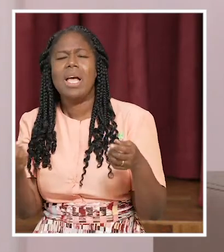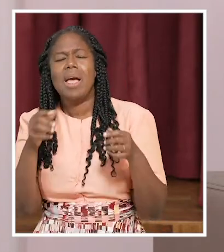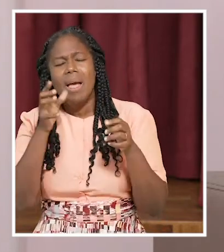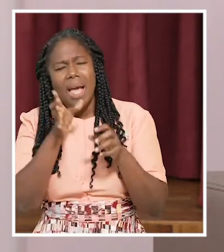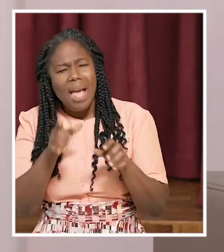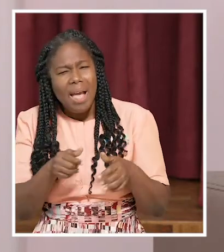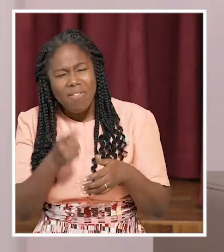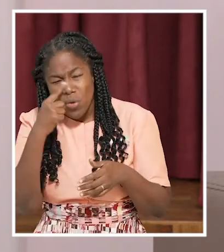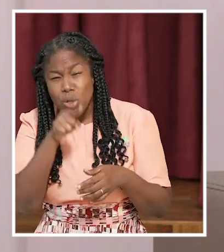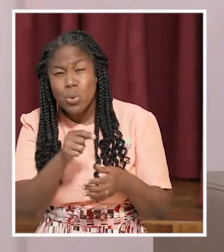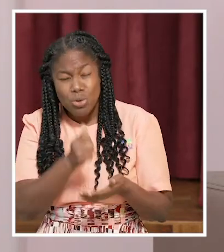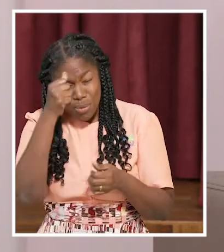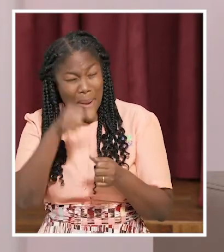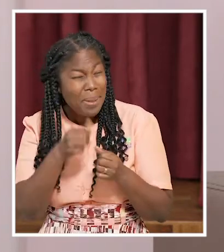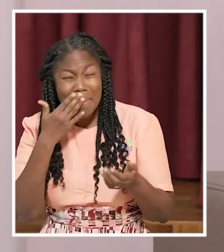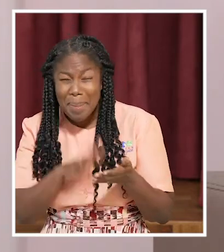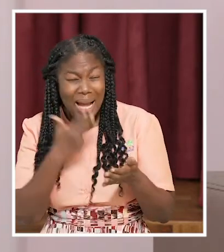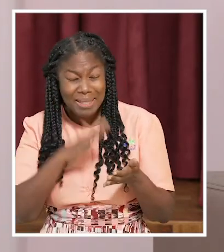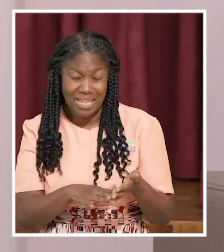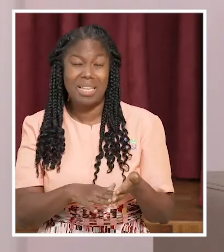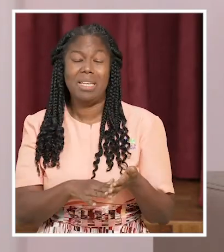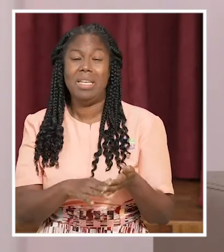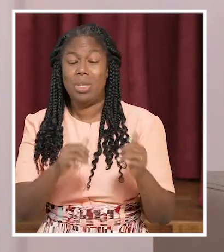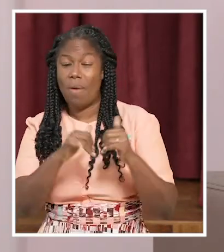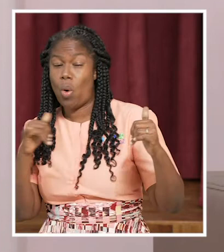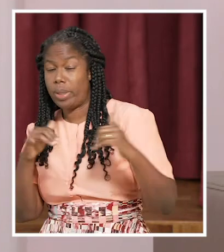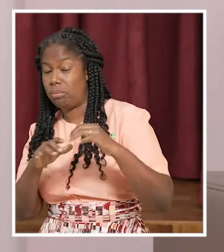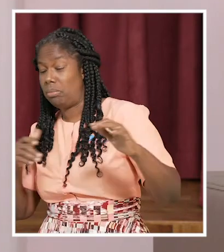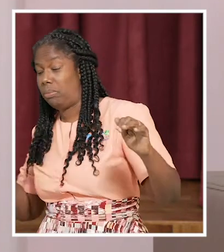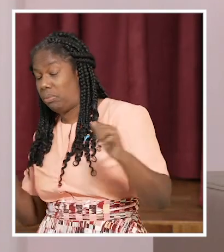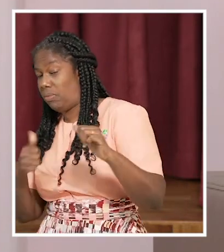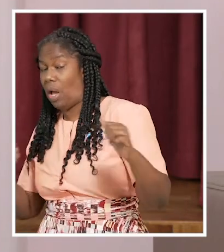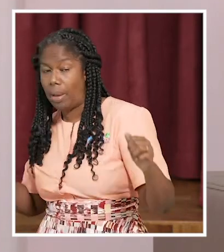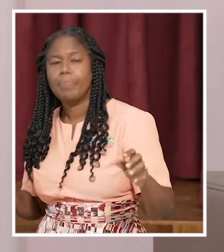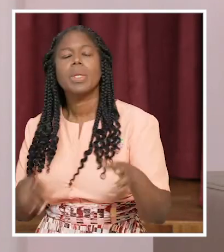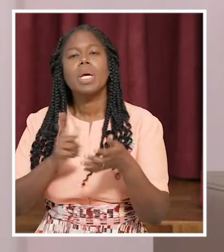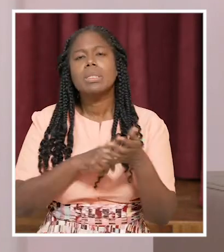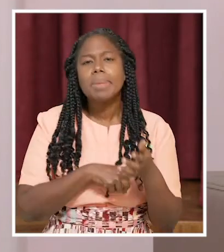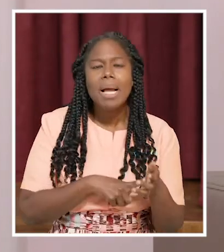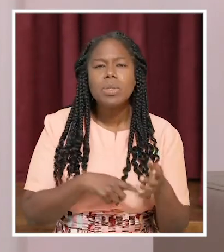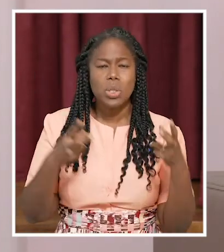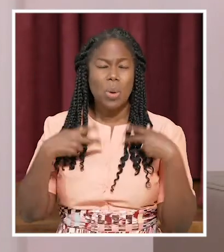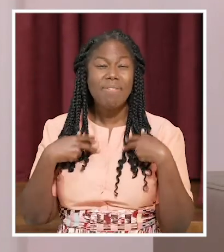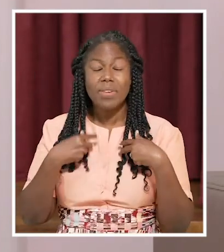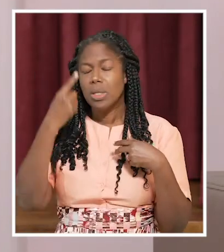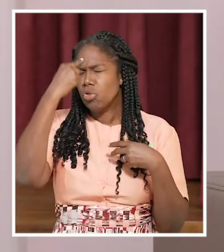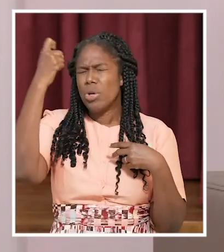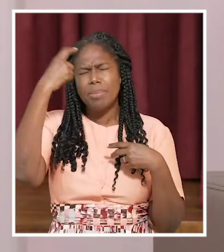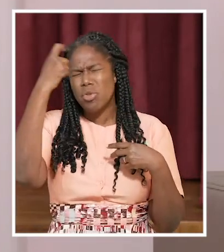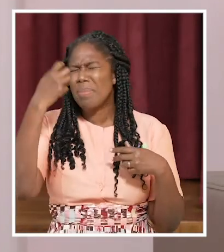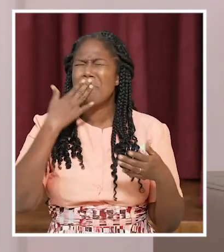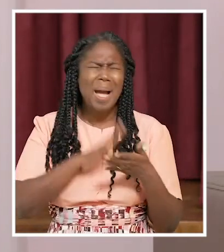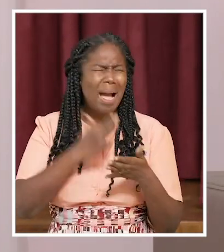in this disorder are nightmares and, flashbacks of the event. So you constantly feel as though you're reliving